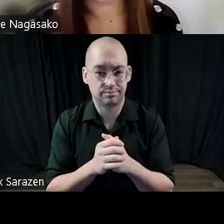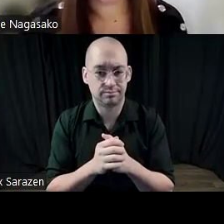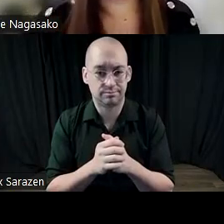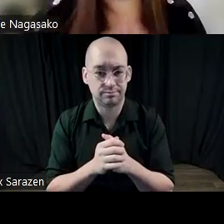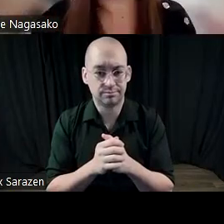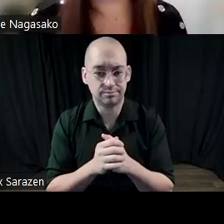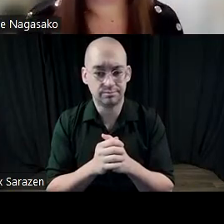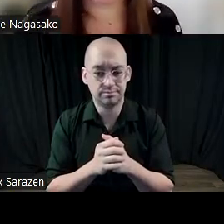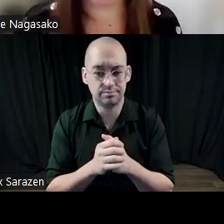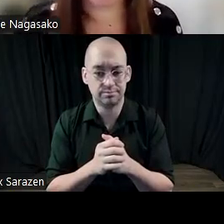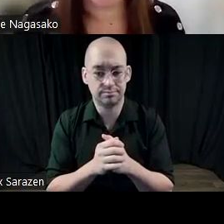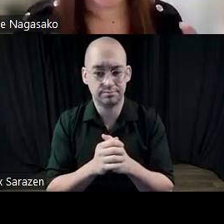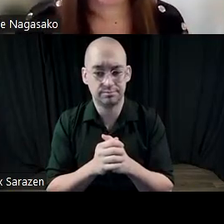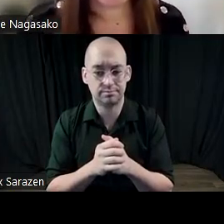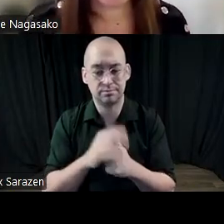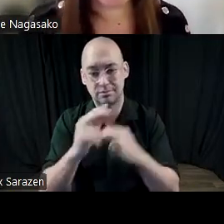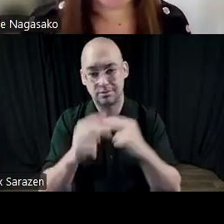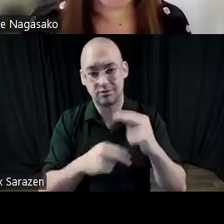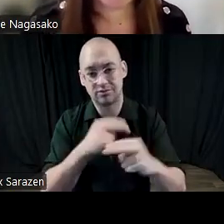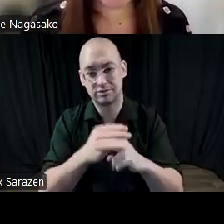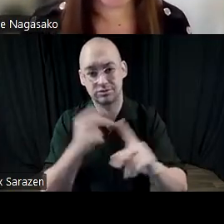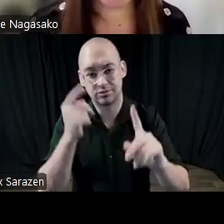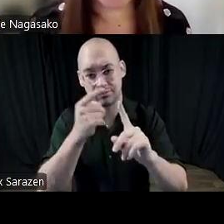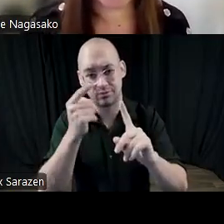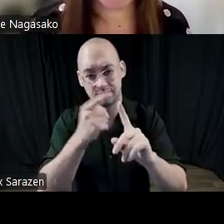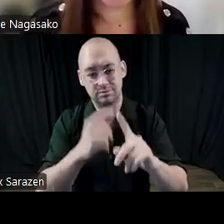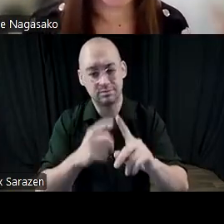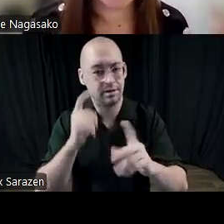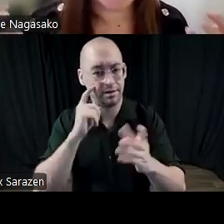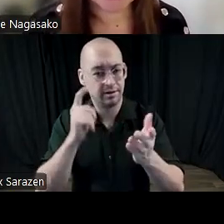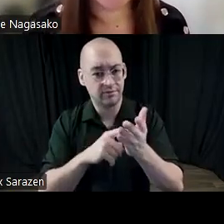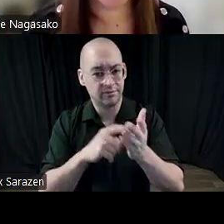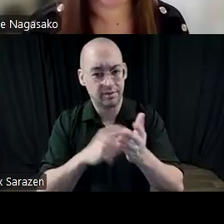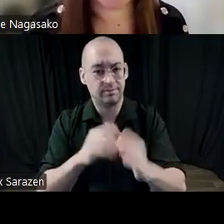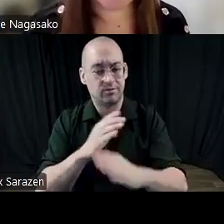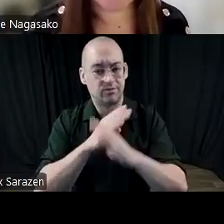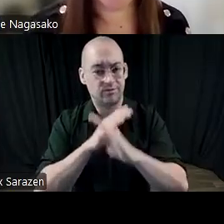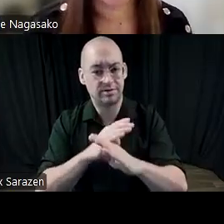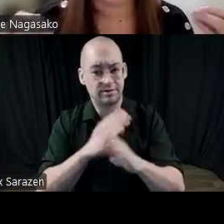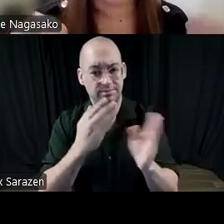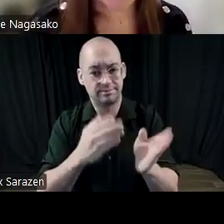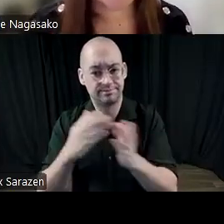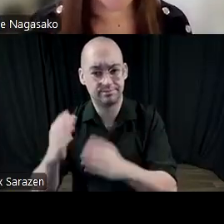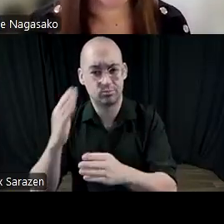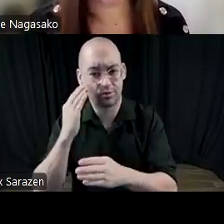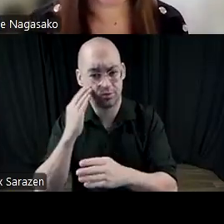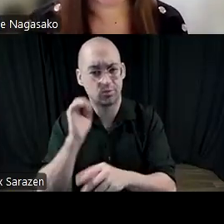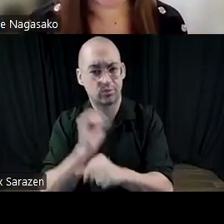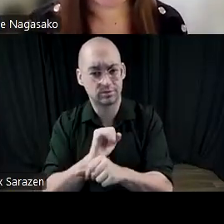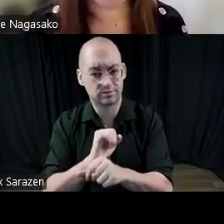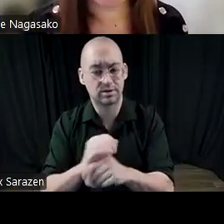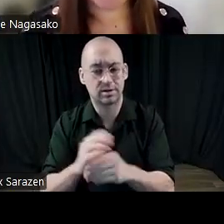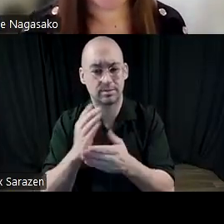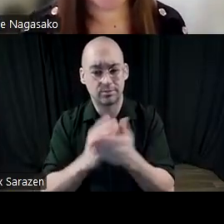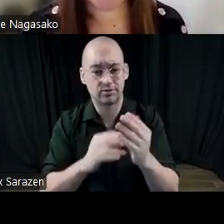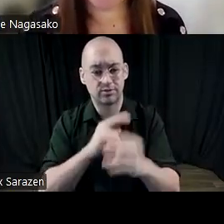So in terms of universal goals, if we can identify some prevention strategies that we know are effective, part of a universal